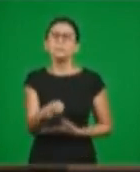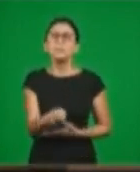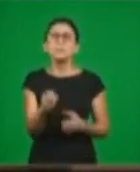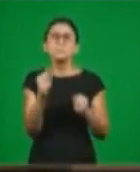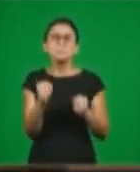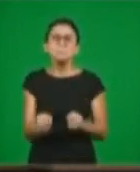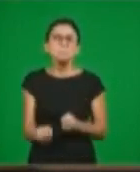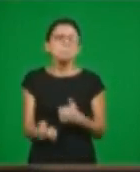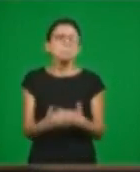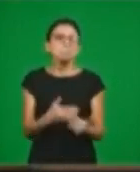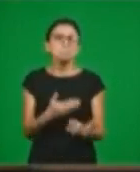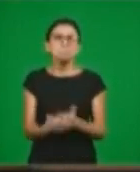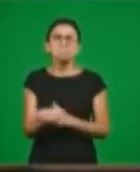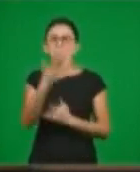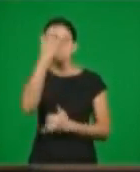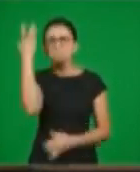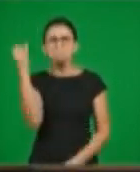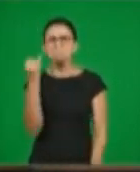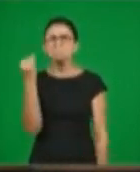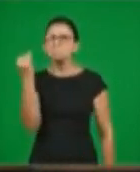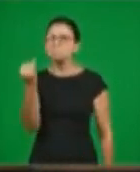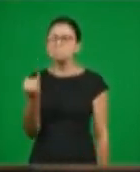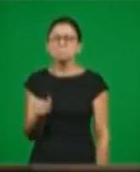Oh, you can be whoever you want.